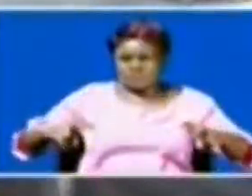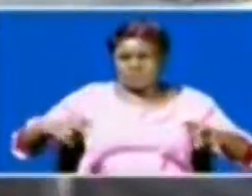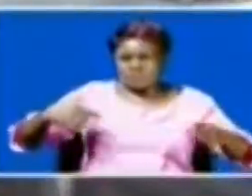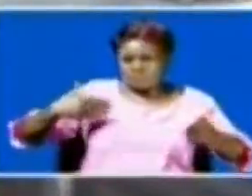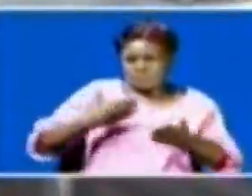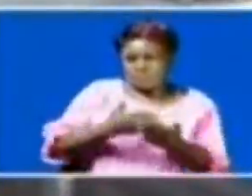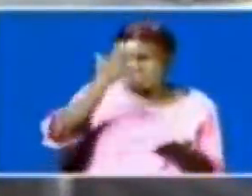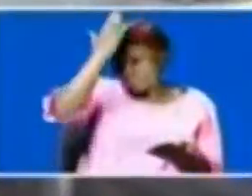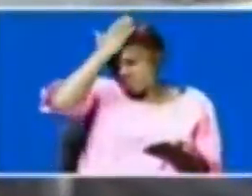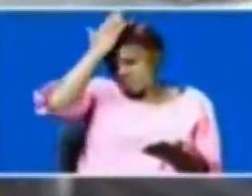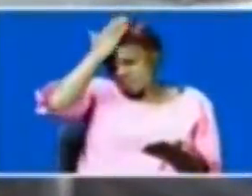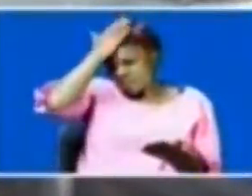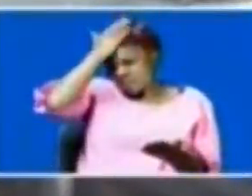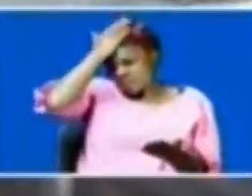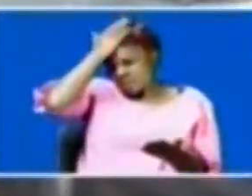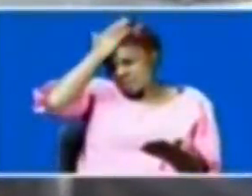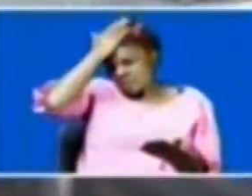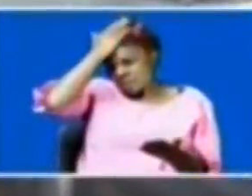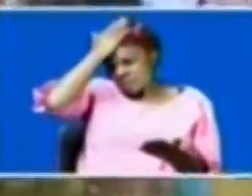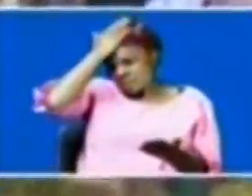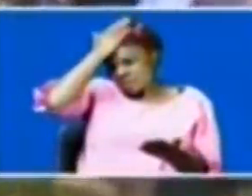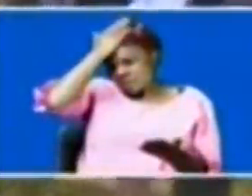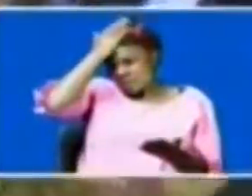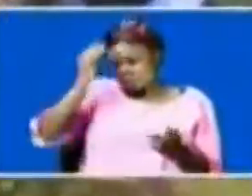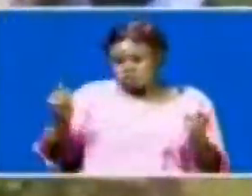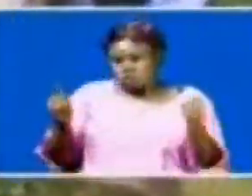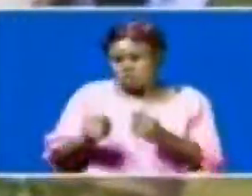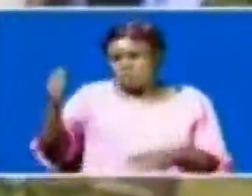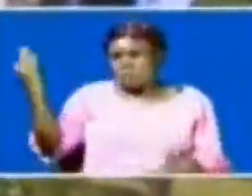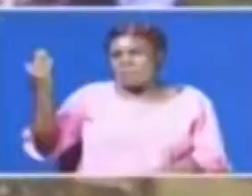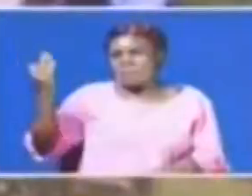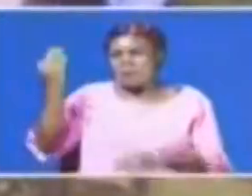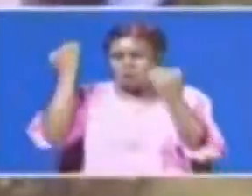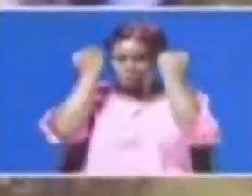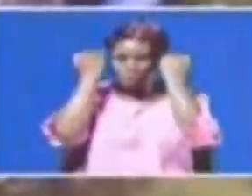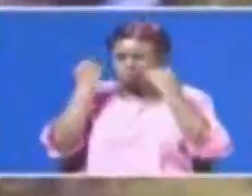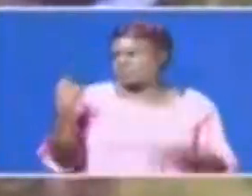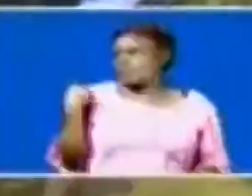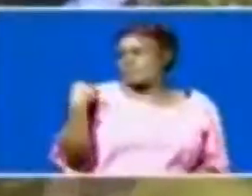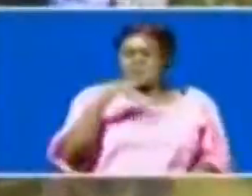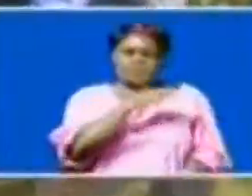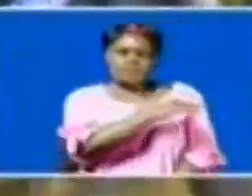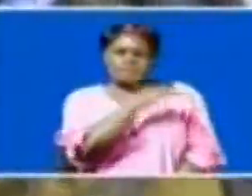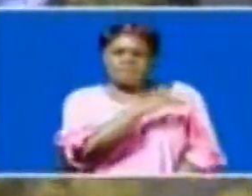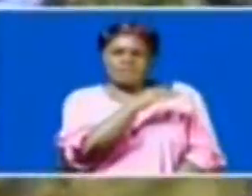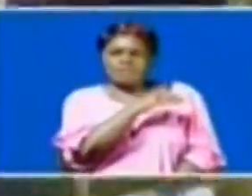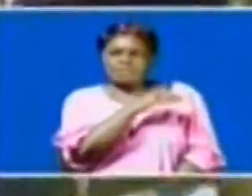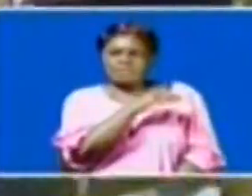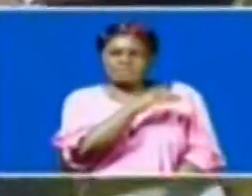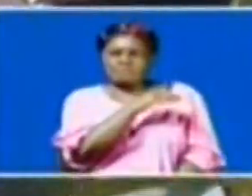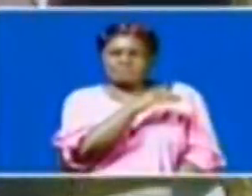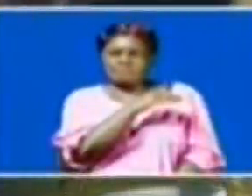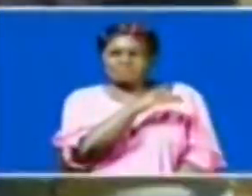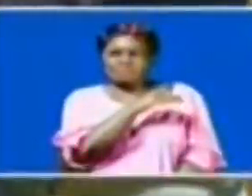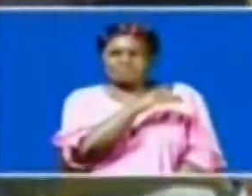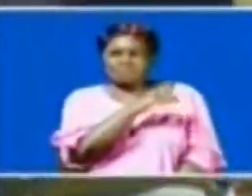Monday. This follows his brief presentation to the Homa Bay Court yesterday evening, where one